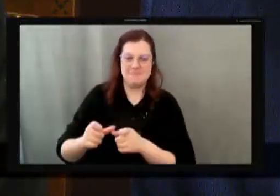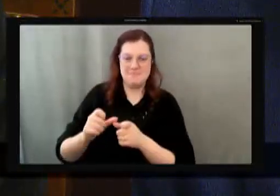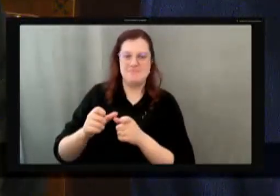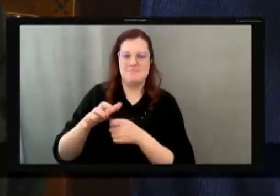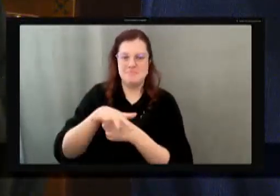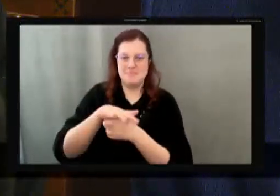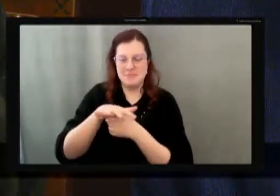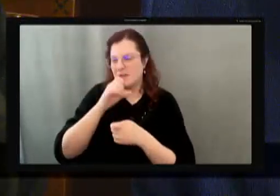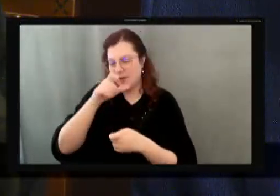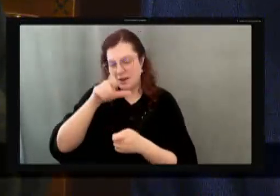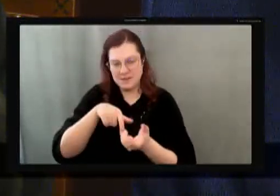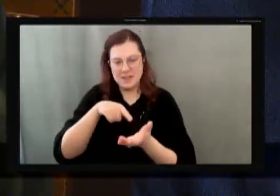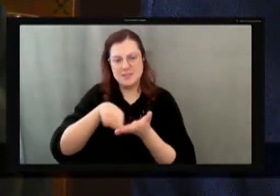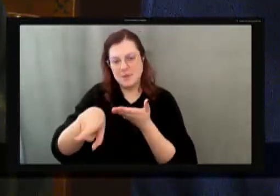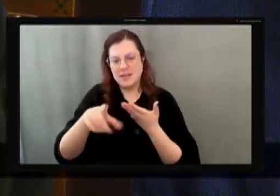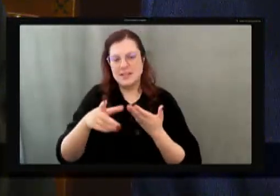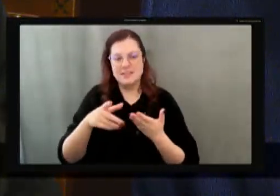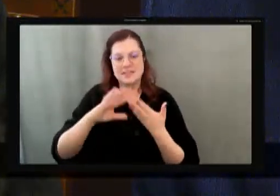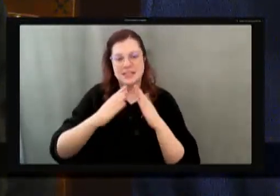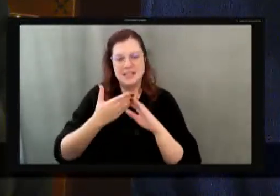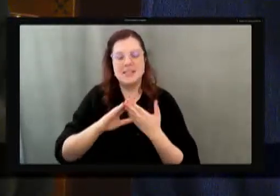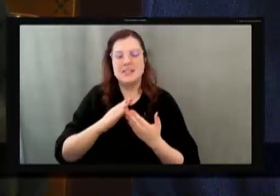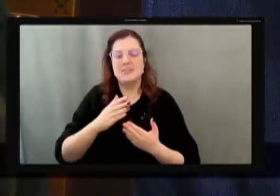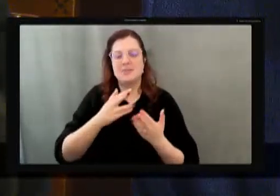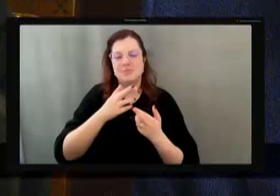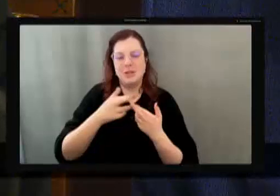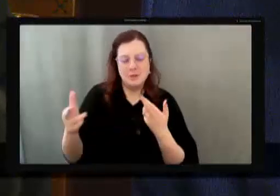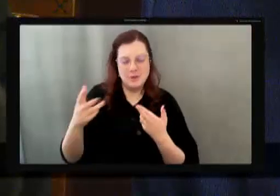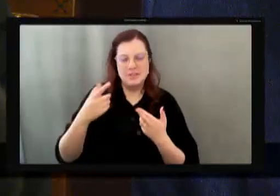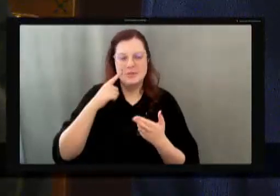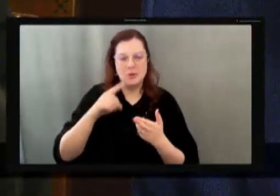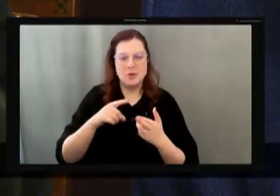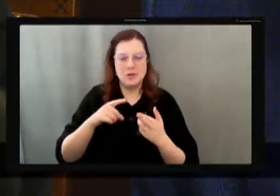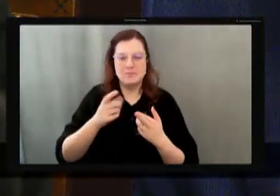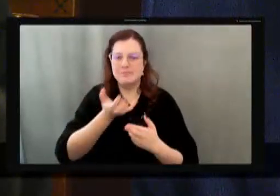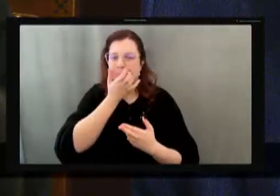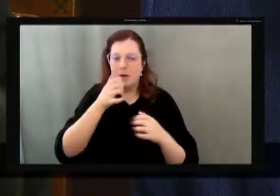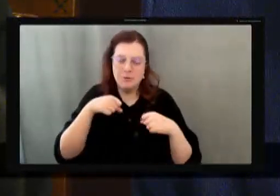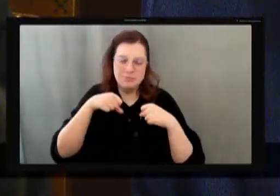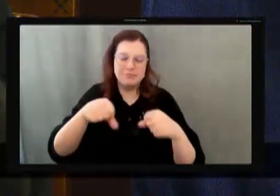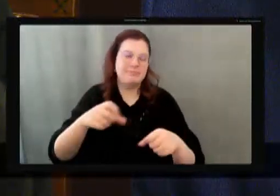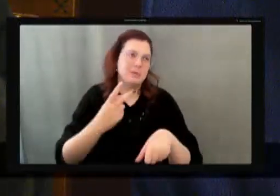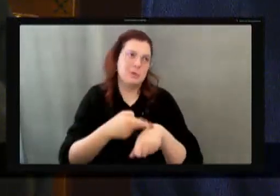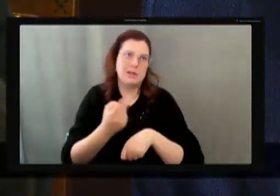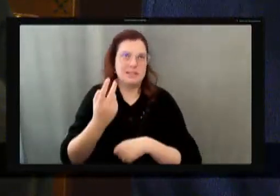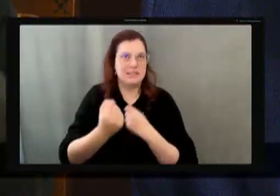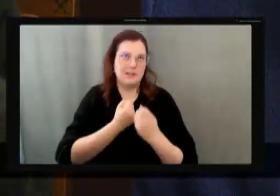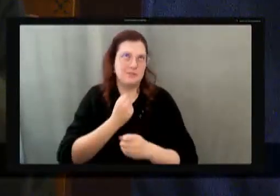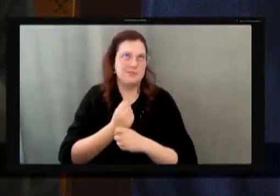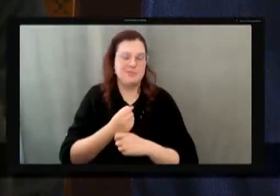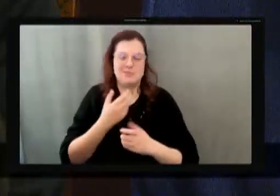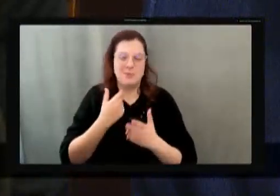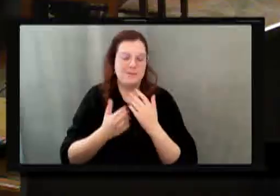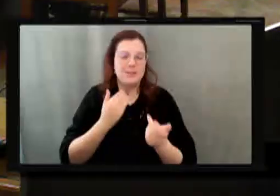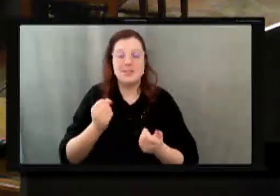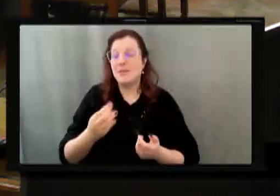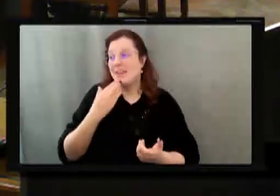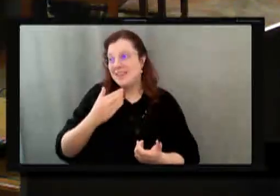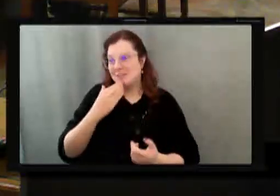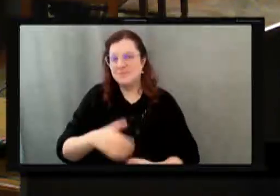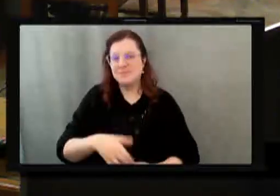resources on cutting the grass when we do cut it twice a year or whatever we're able to do. So thank you. Thank you. Thank